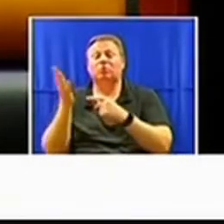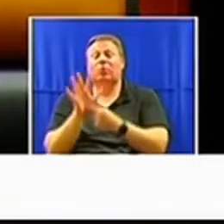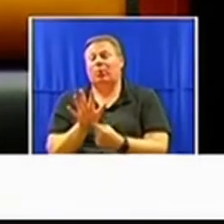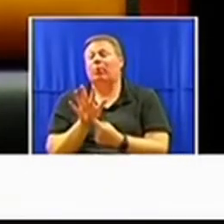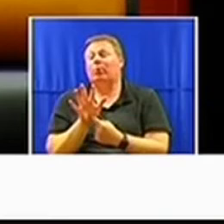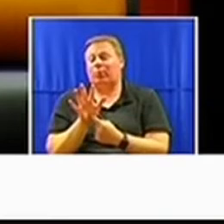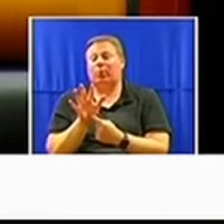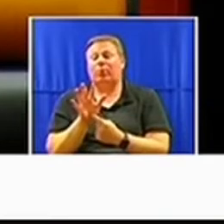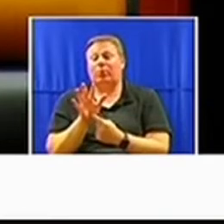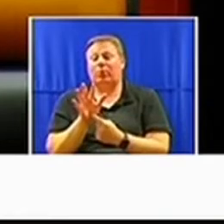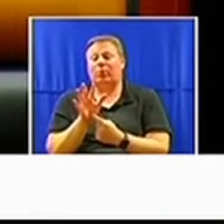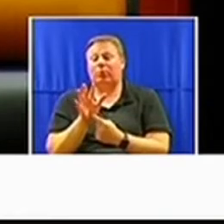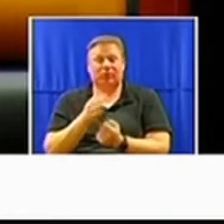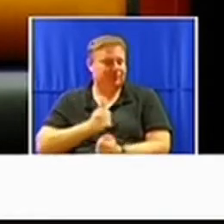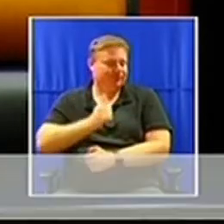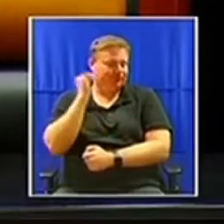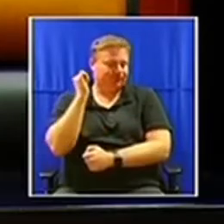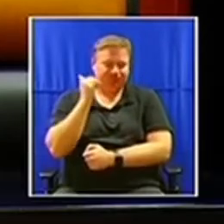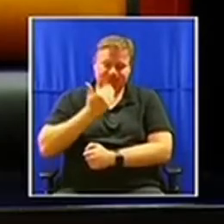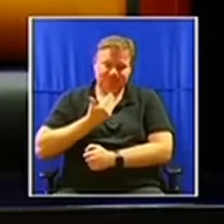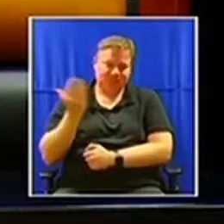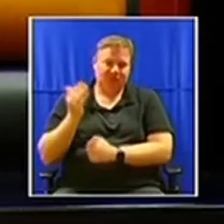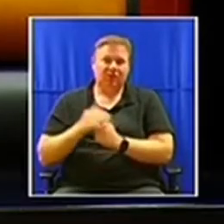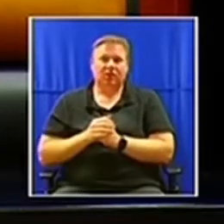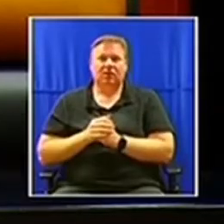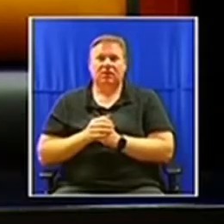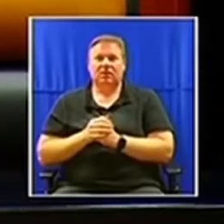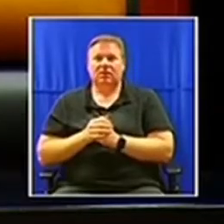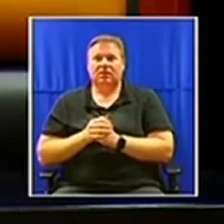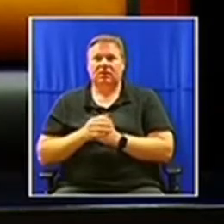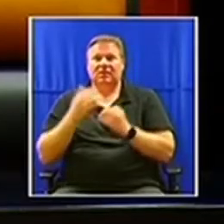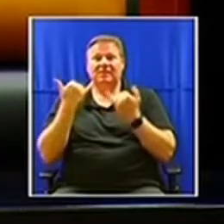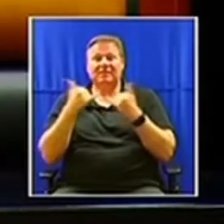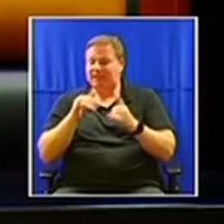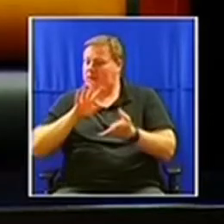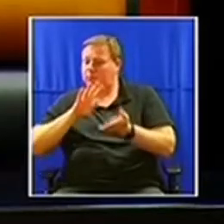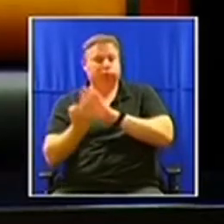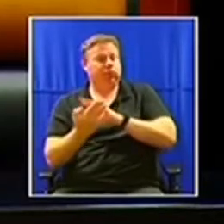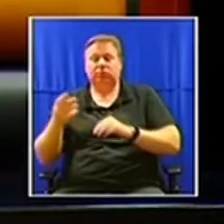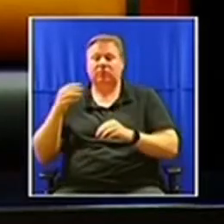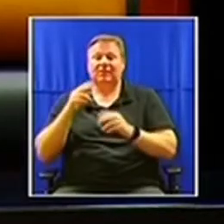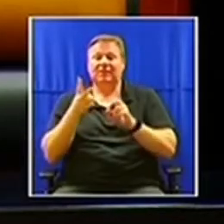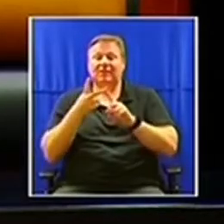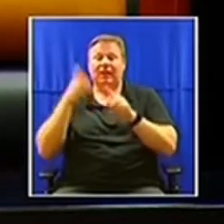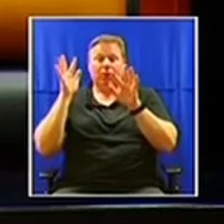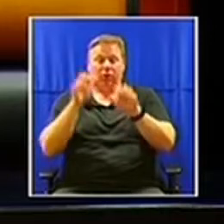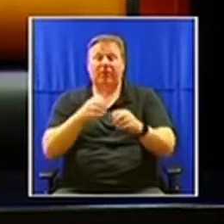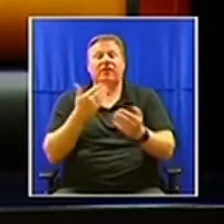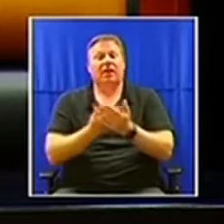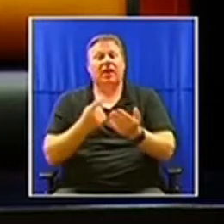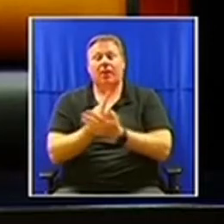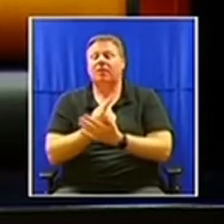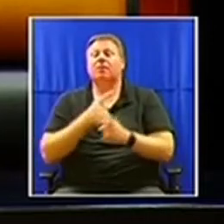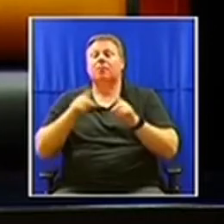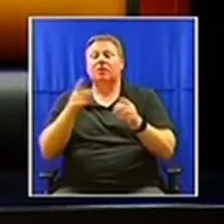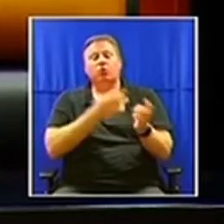its backside. It might still turn around and show us the other side. But we do know that we will be resourceful,